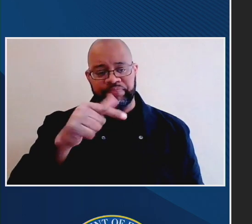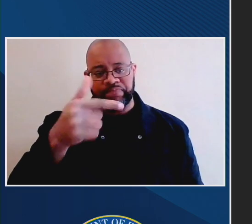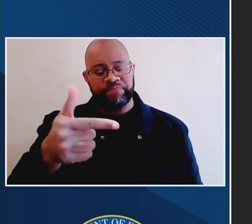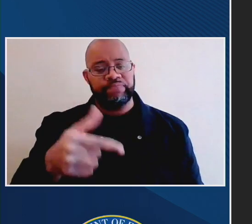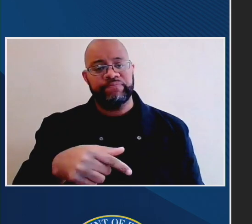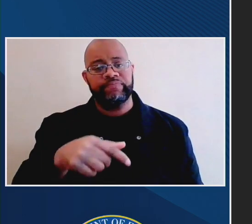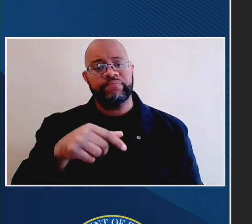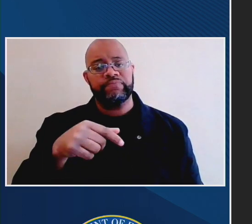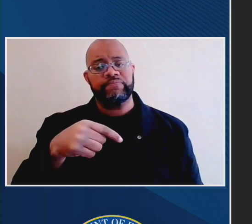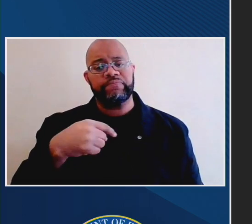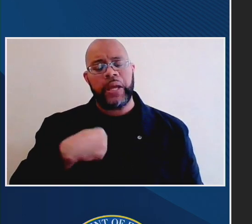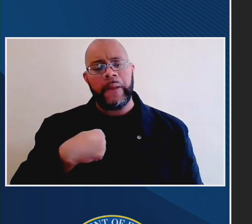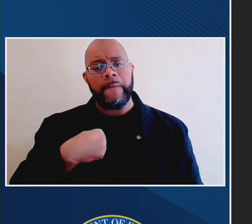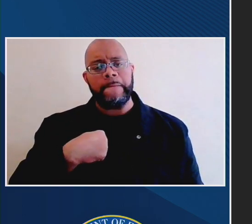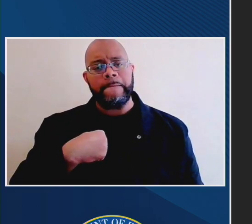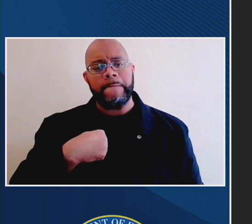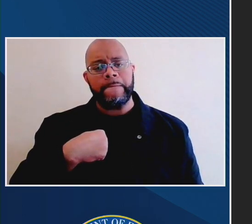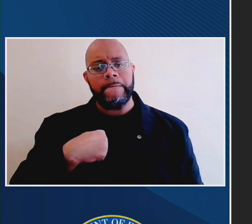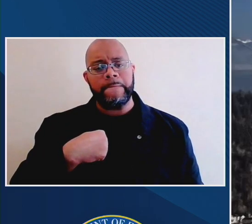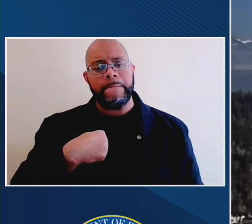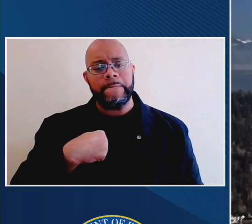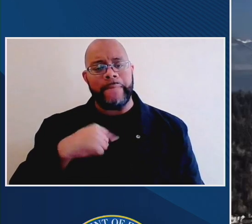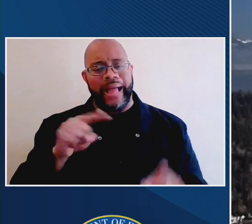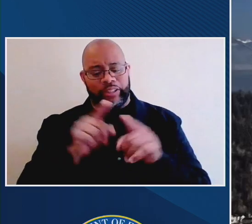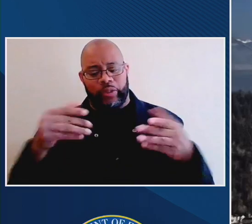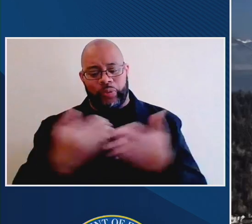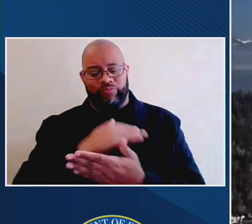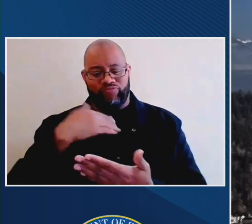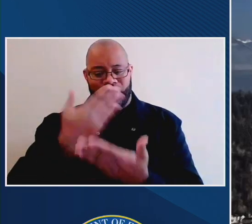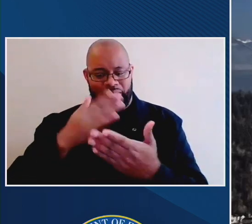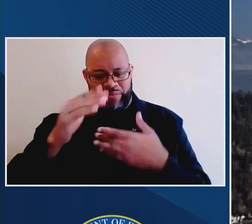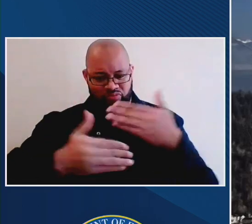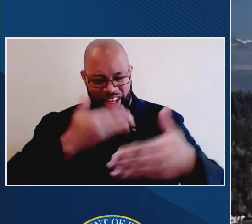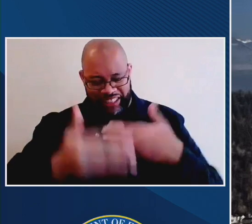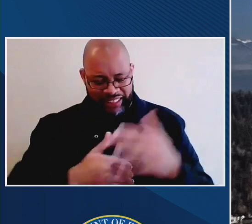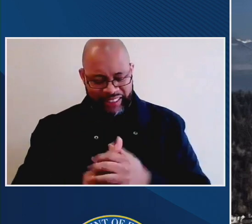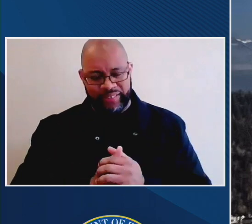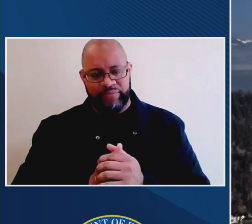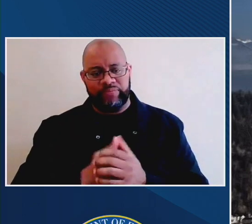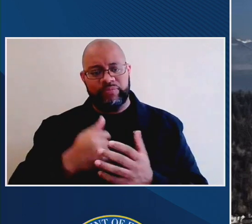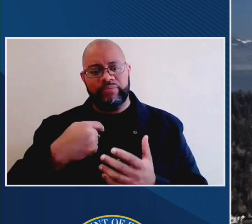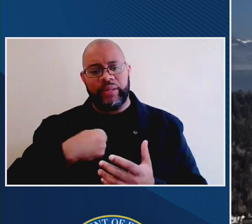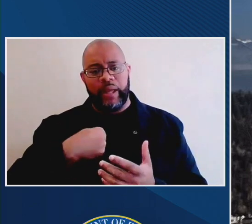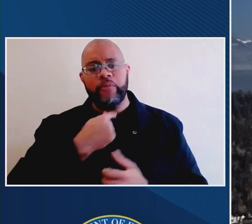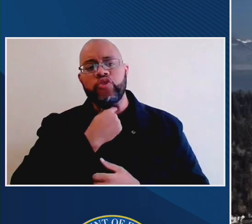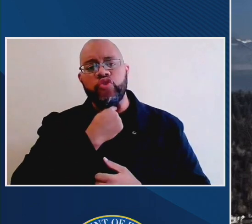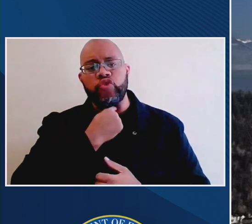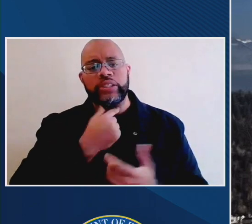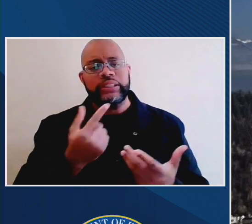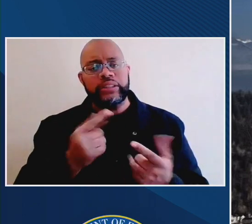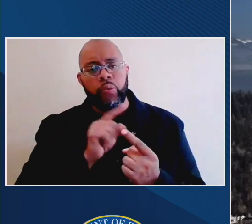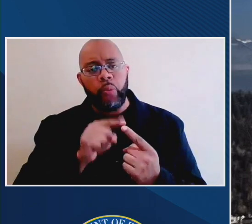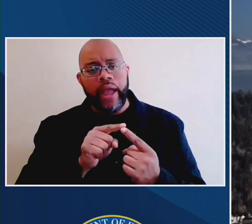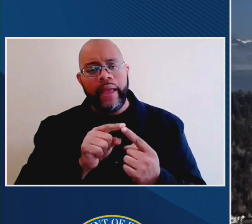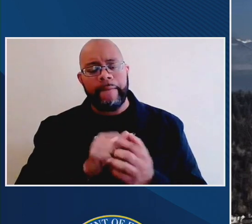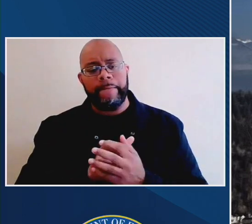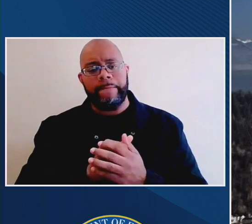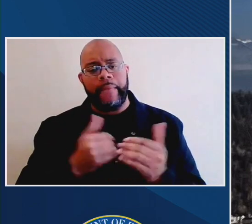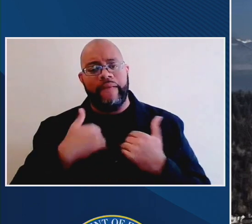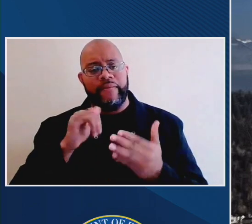to definitely read the preamble to that regulatory language to see the rationale for why it was there. And